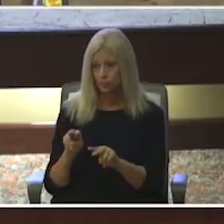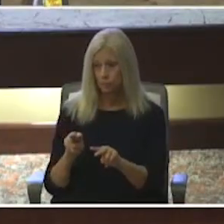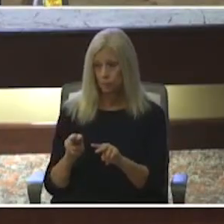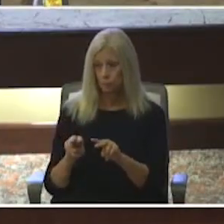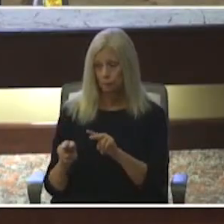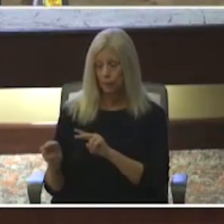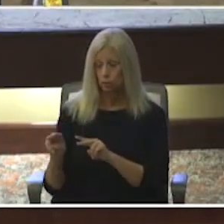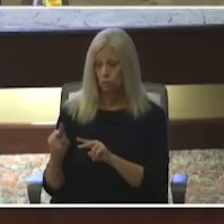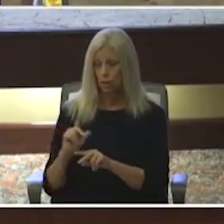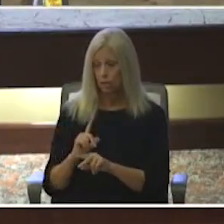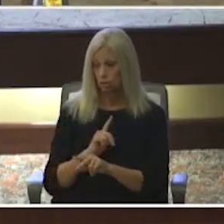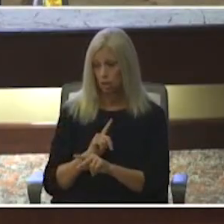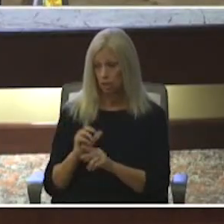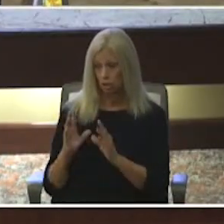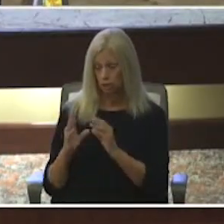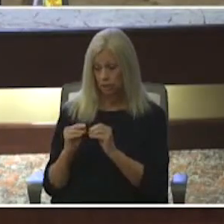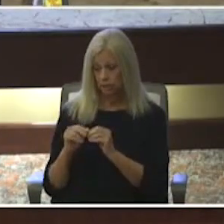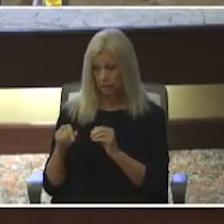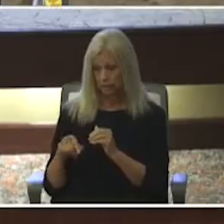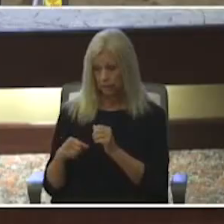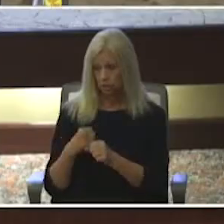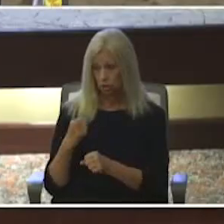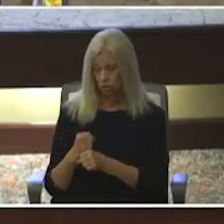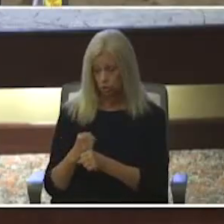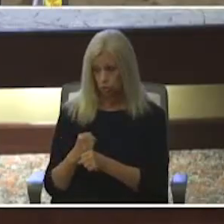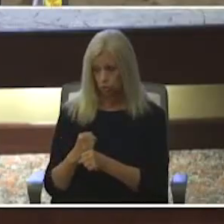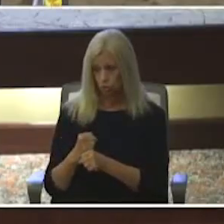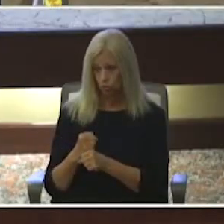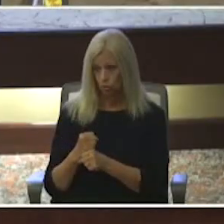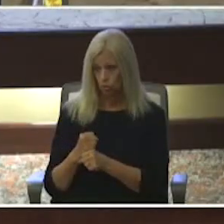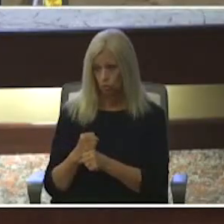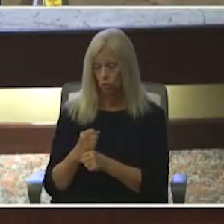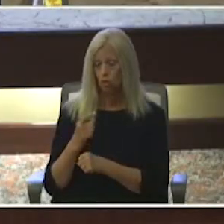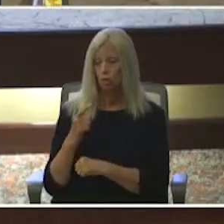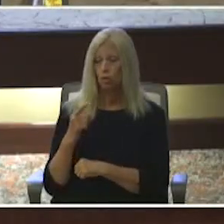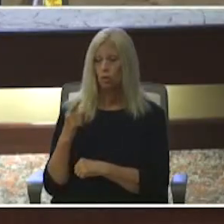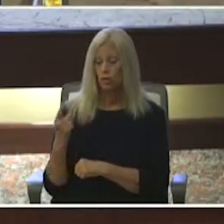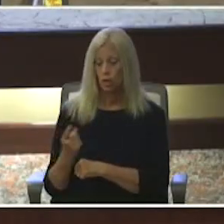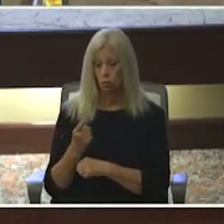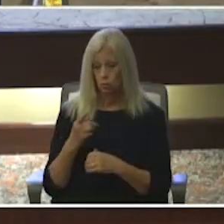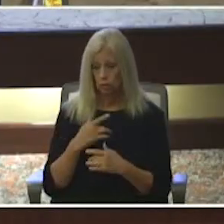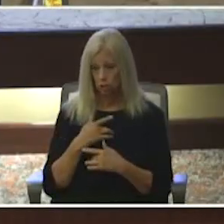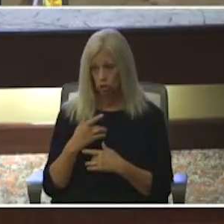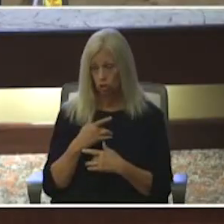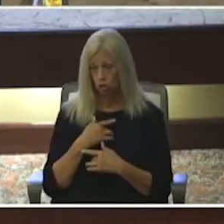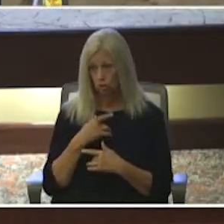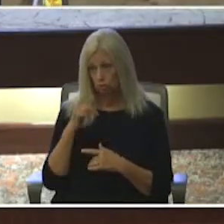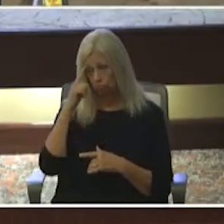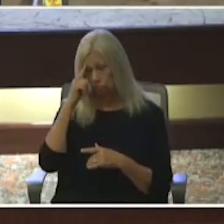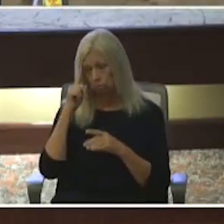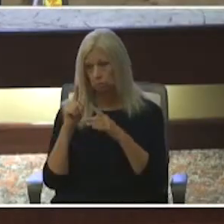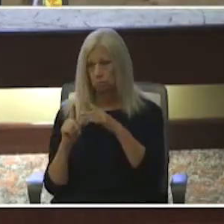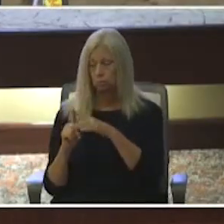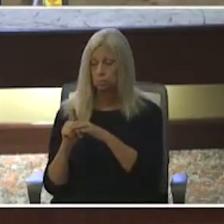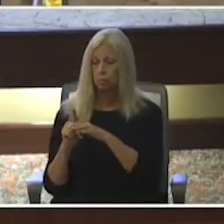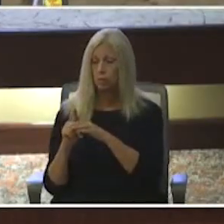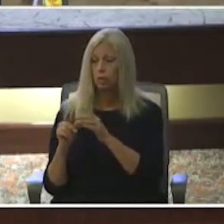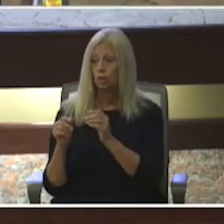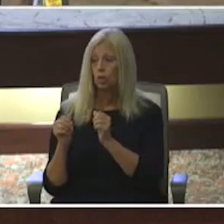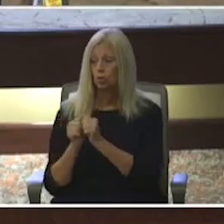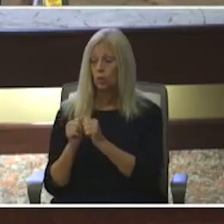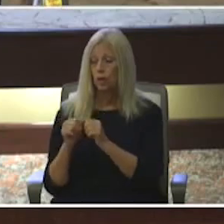legislative session this year, the only sort of kind of concern that rings in my mind is with House